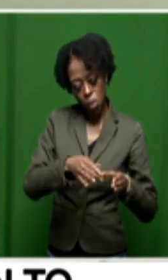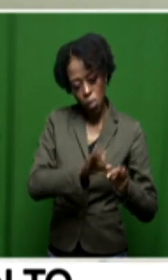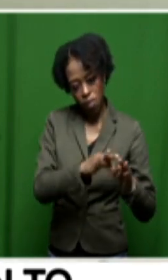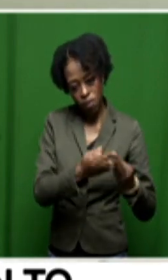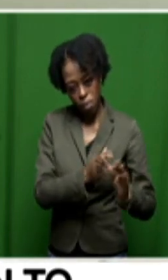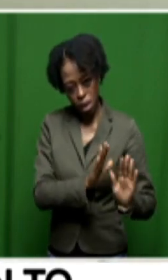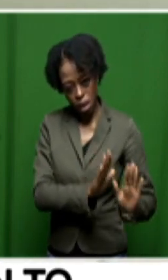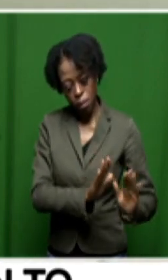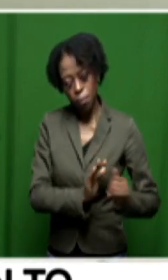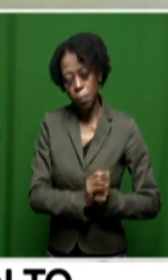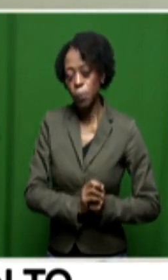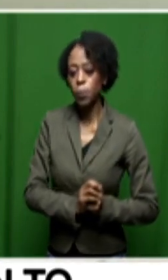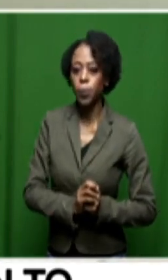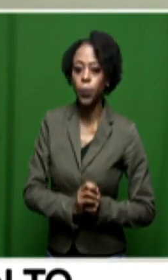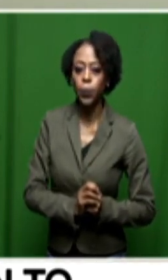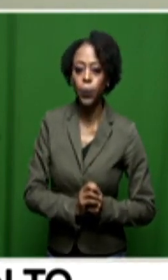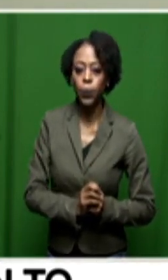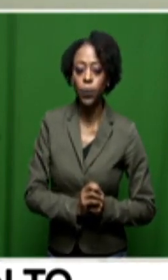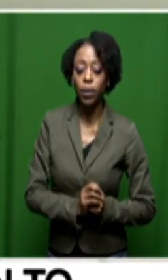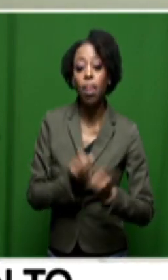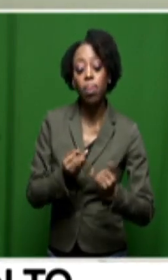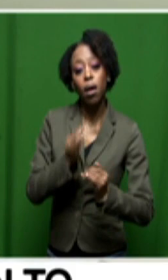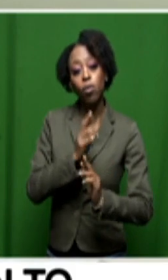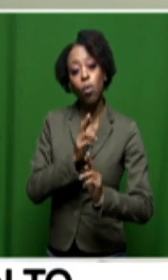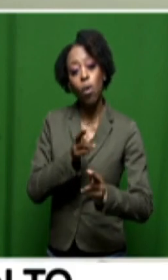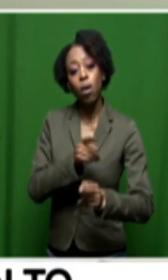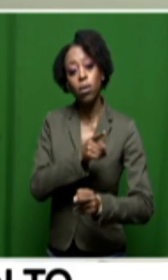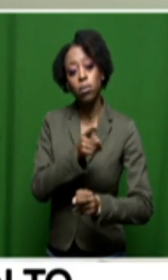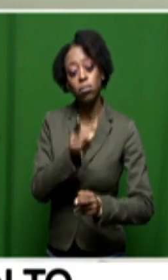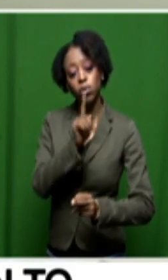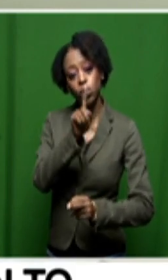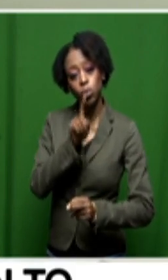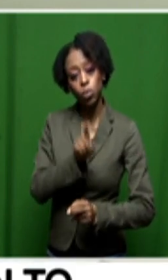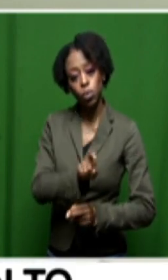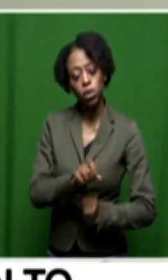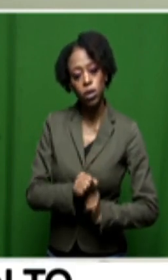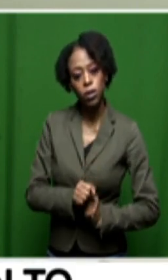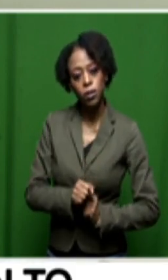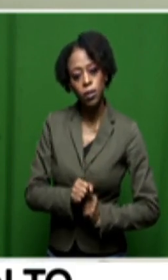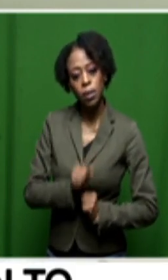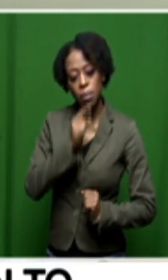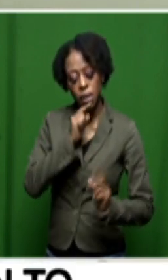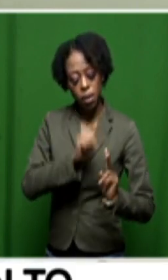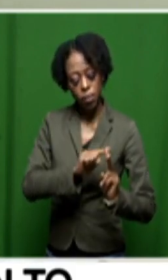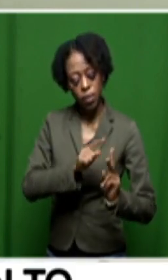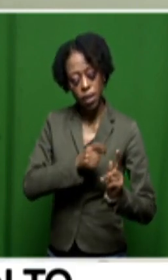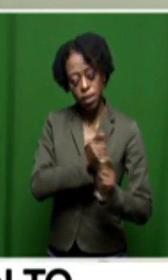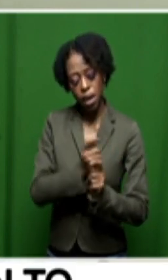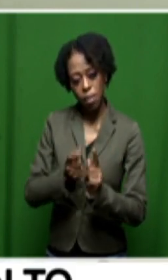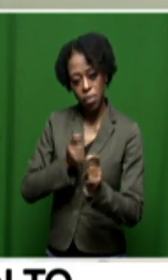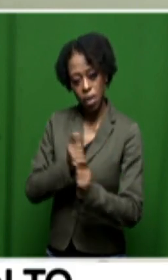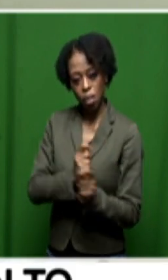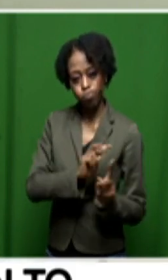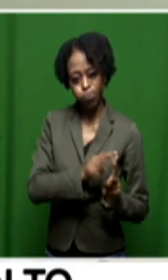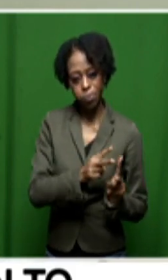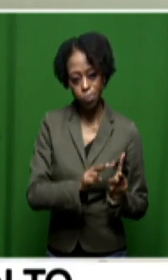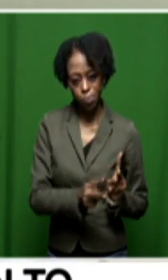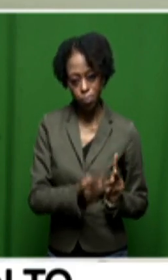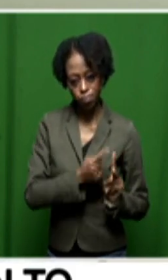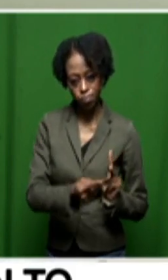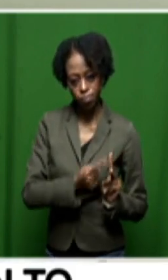right? And to answer the question, these are variants of the smallpox